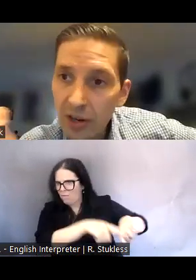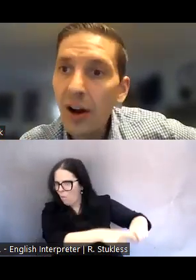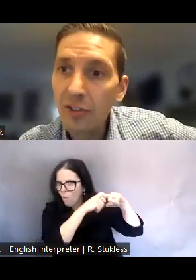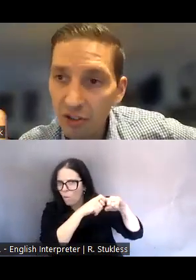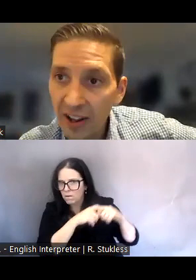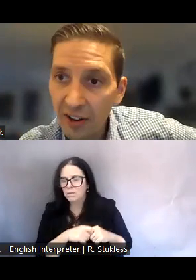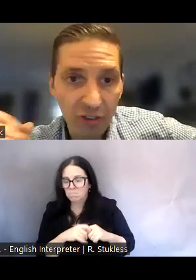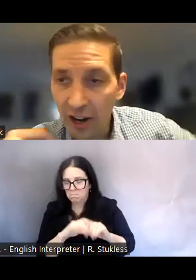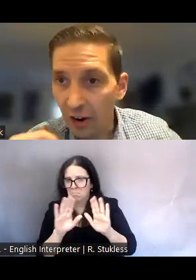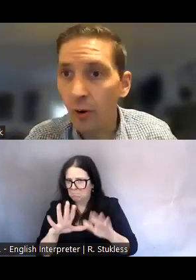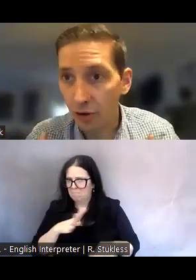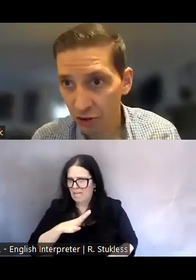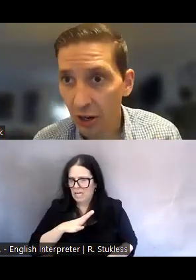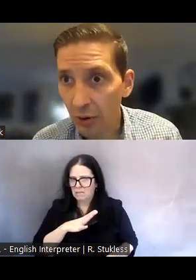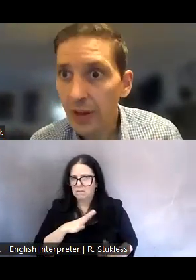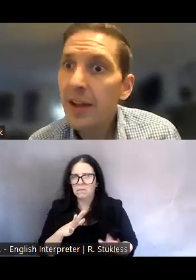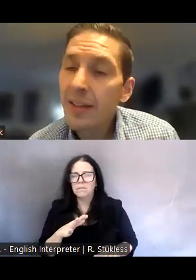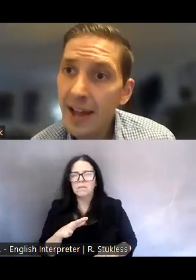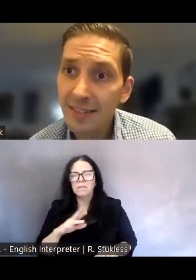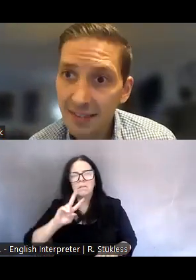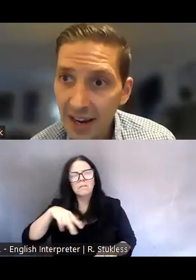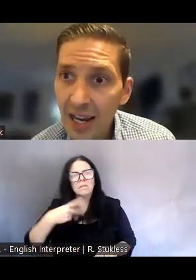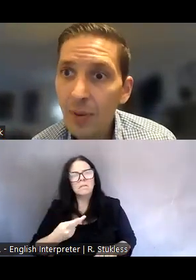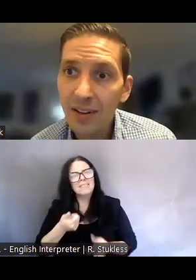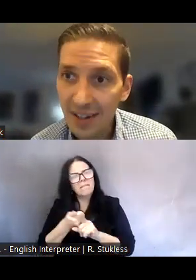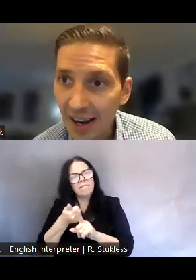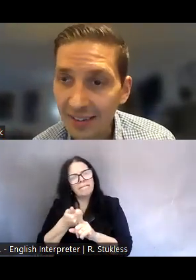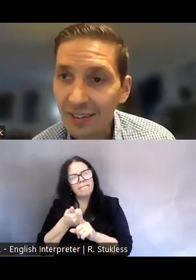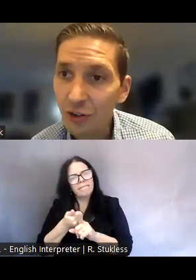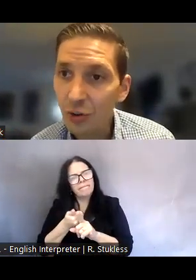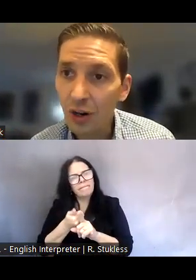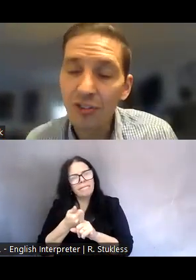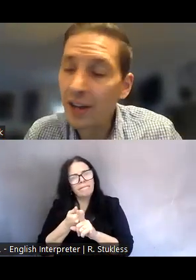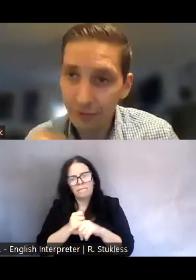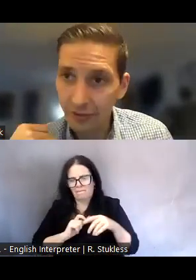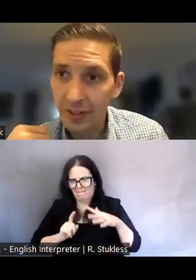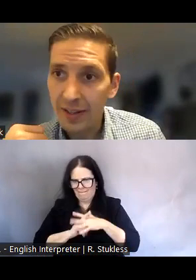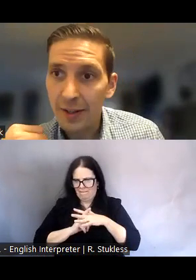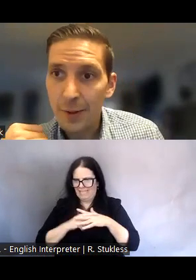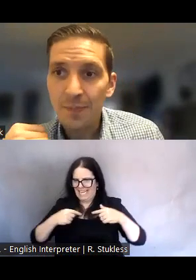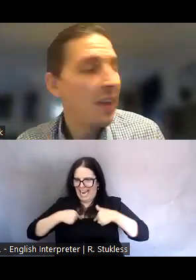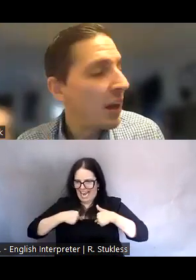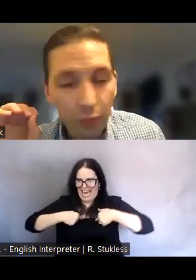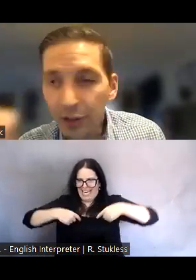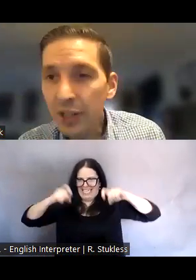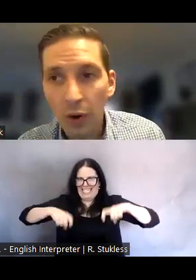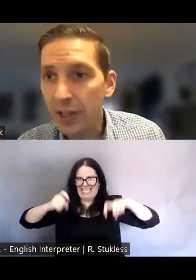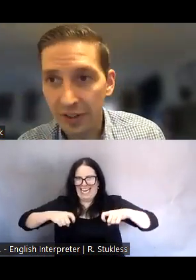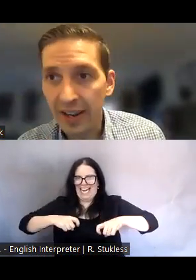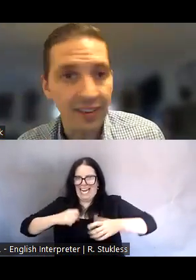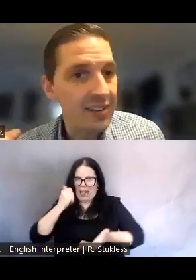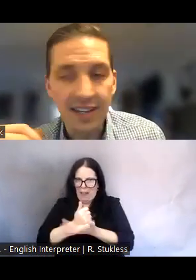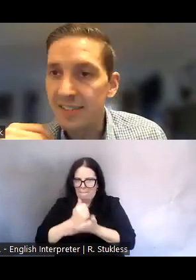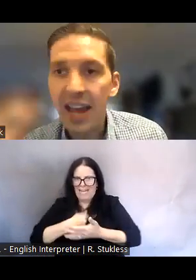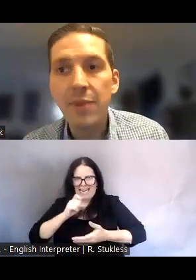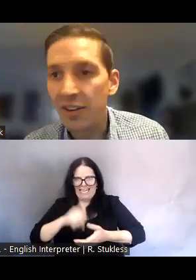Why do we not share or show that same kindness to ourselves? I really want you